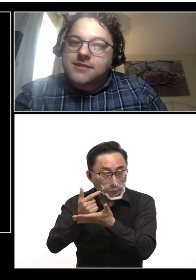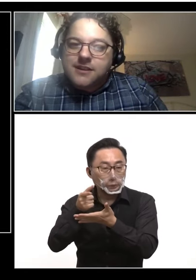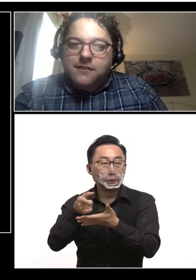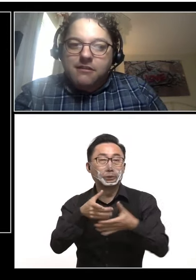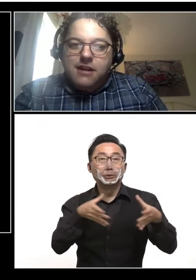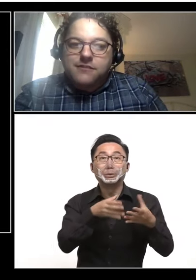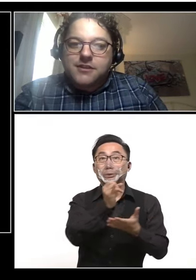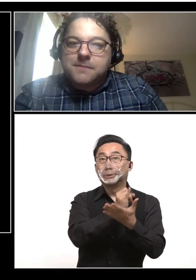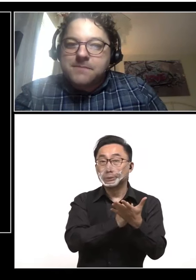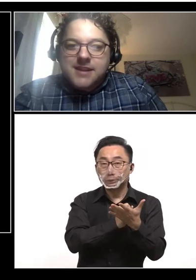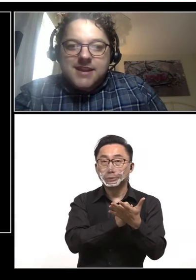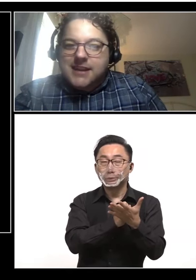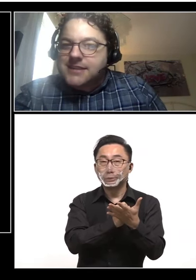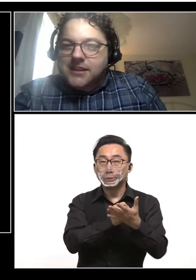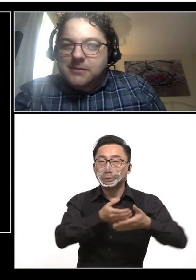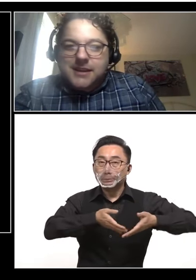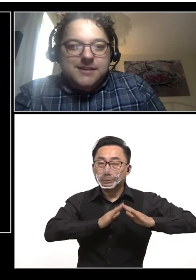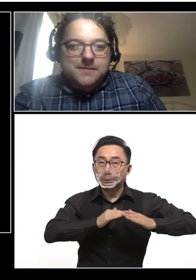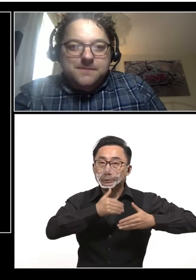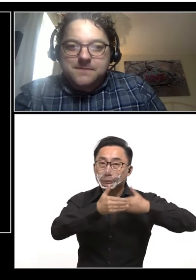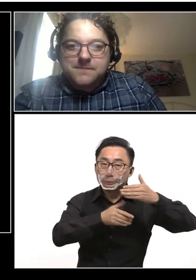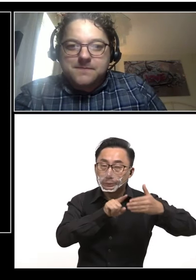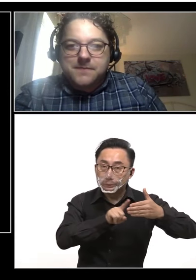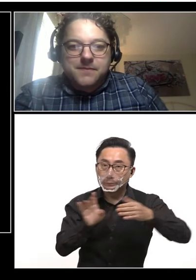because it's still very relevant. Next slide, please.